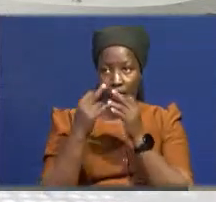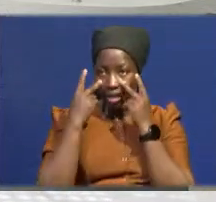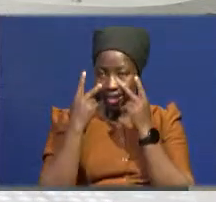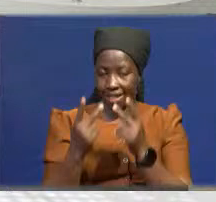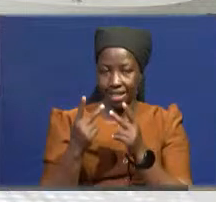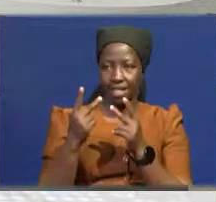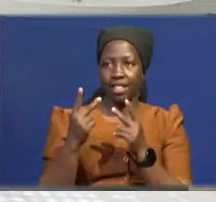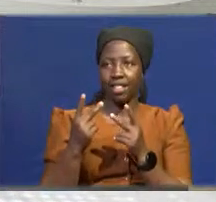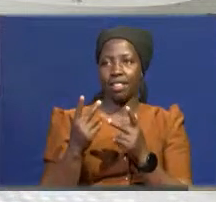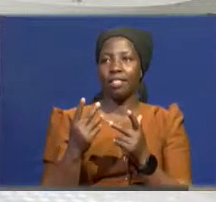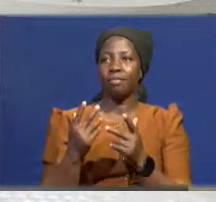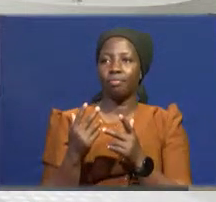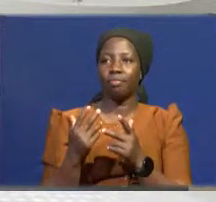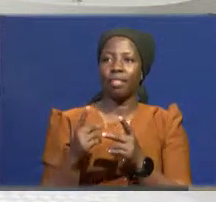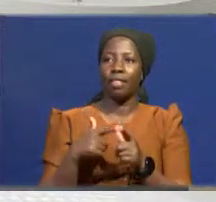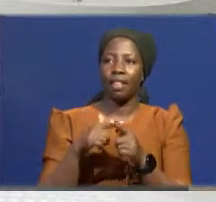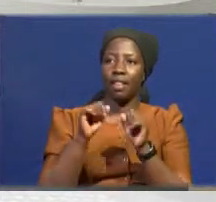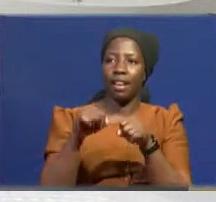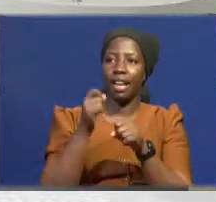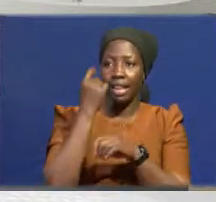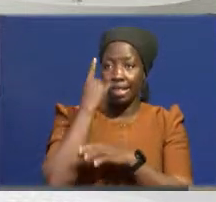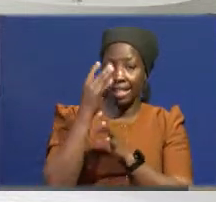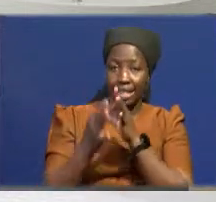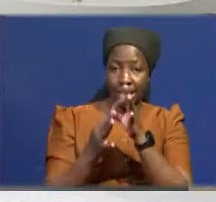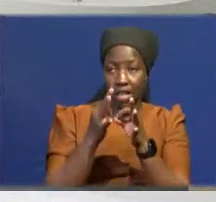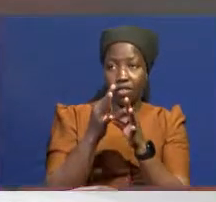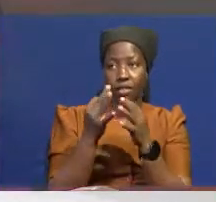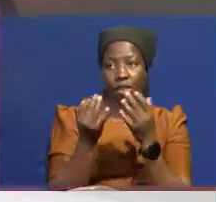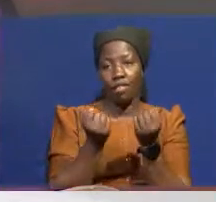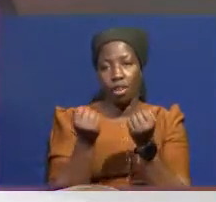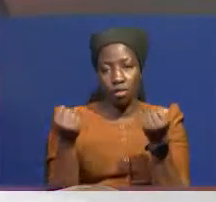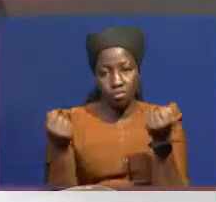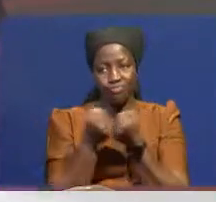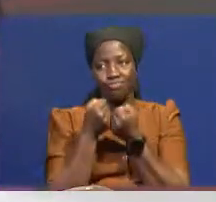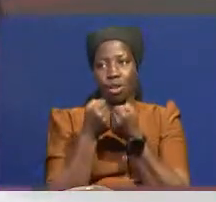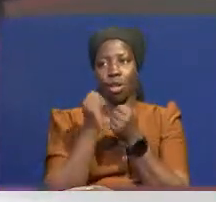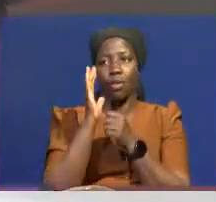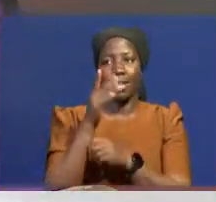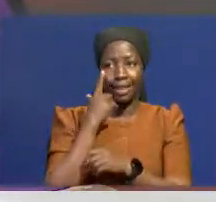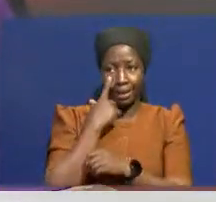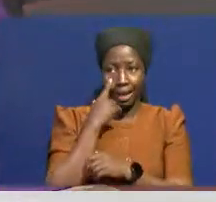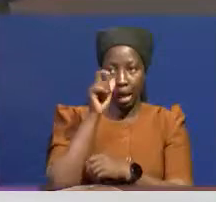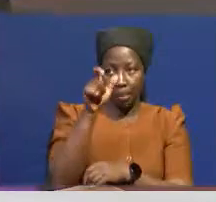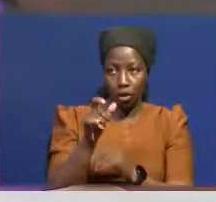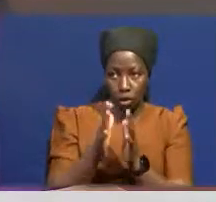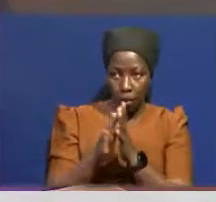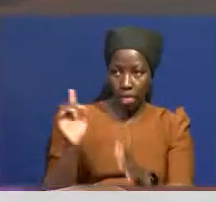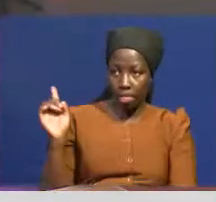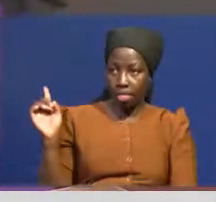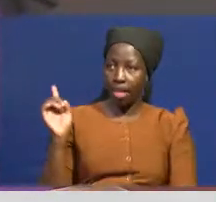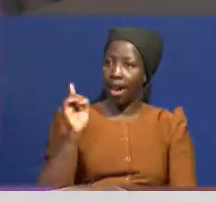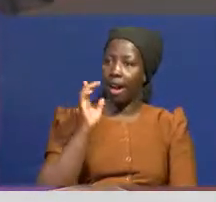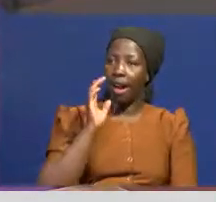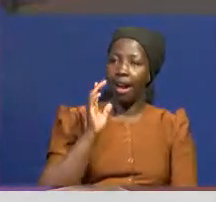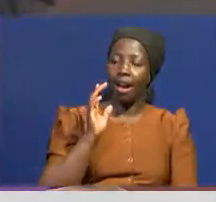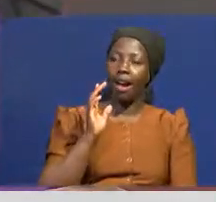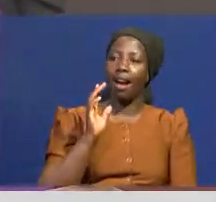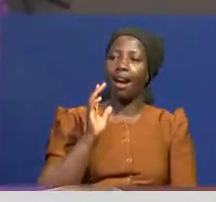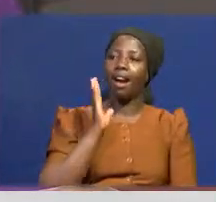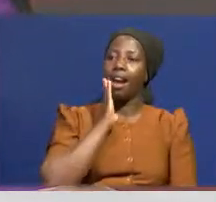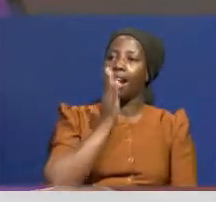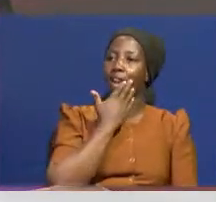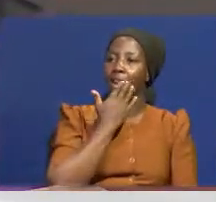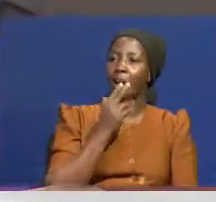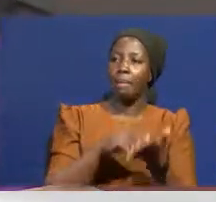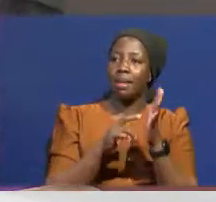understand. Yes. So in case of a crash, you will most likely see a marshal with this color. It just basically means that